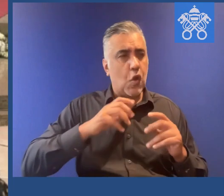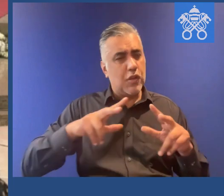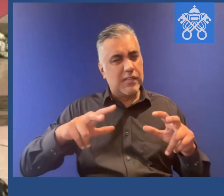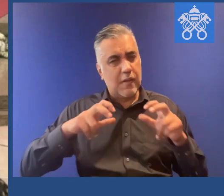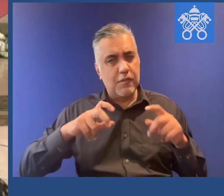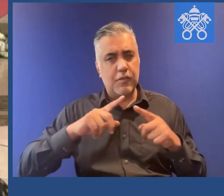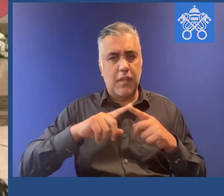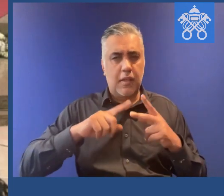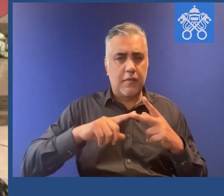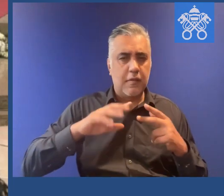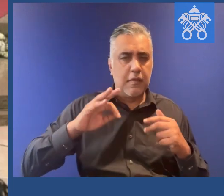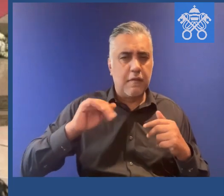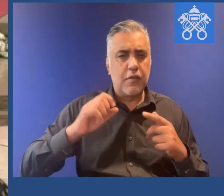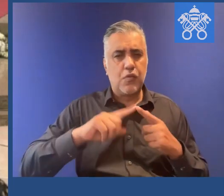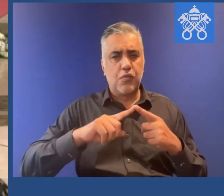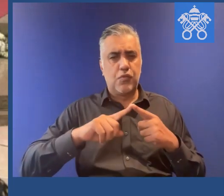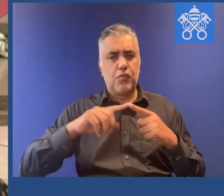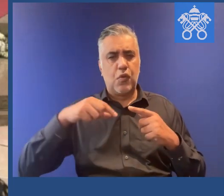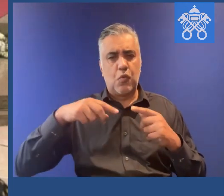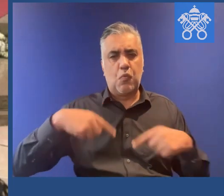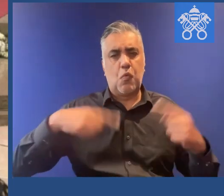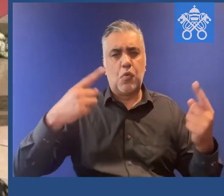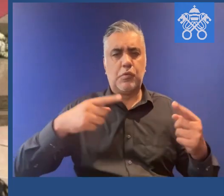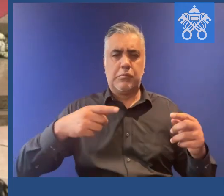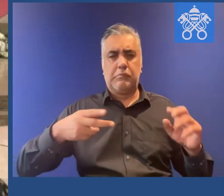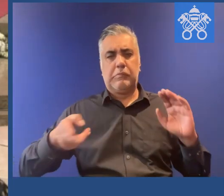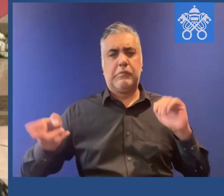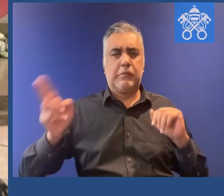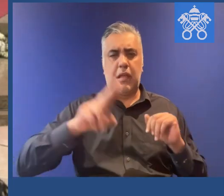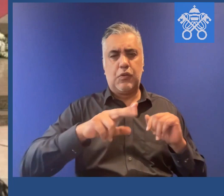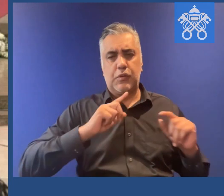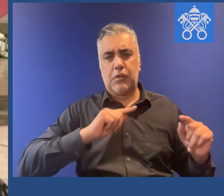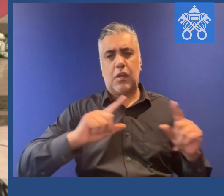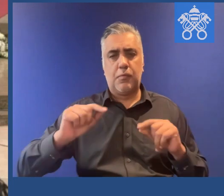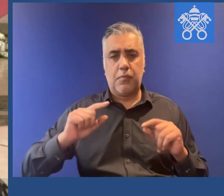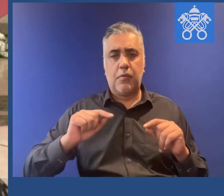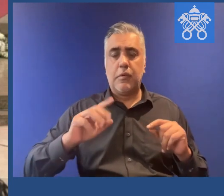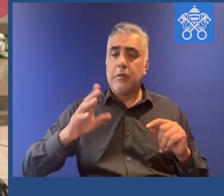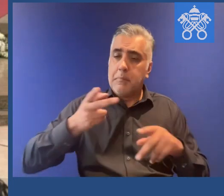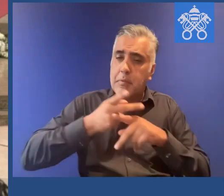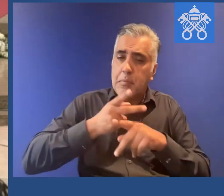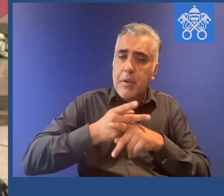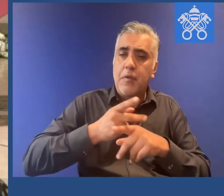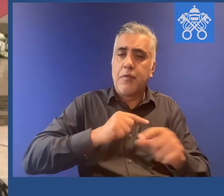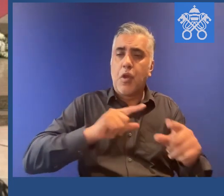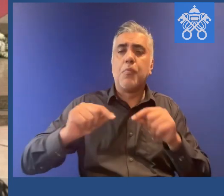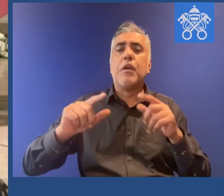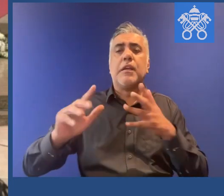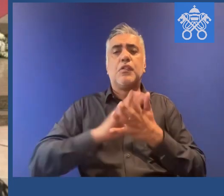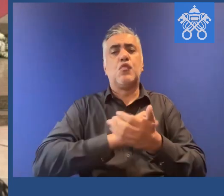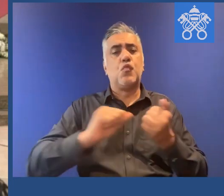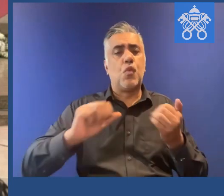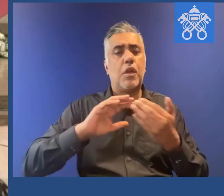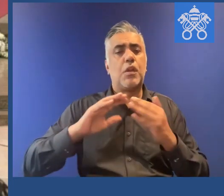as factions, quarrels, slander, and gossip. Be attentive to gossip. Gossip can destroy a